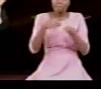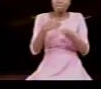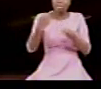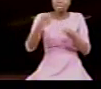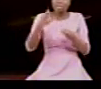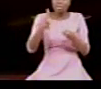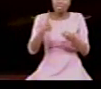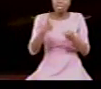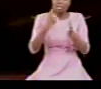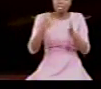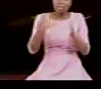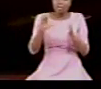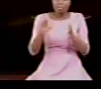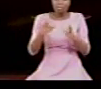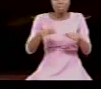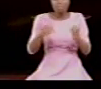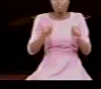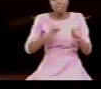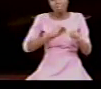this. What do I give?